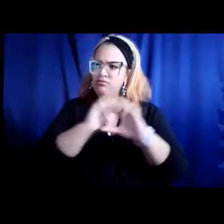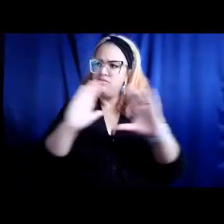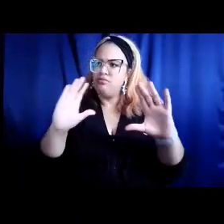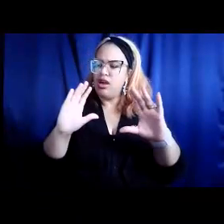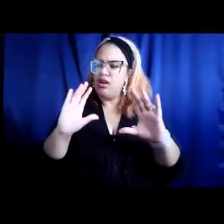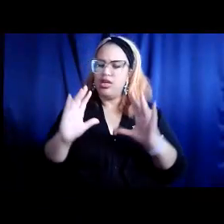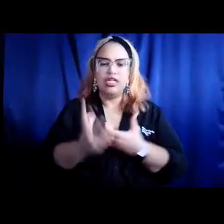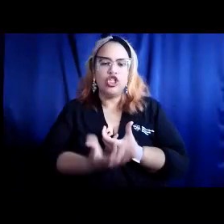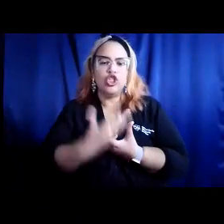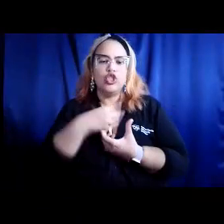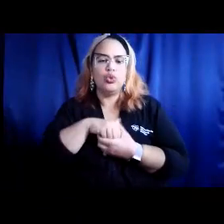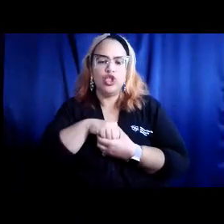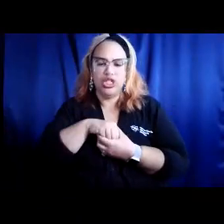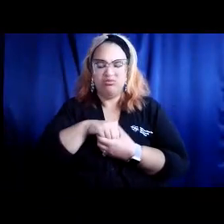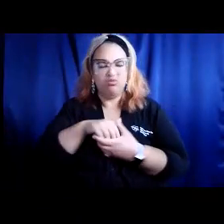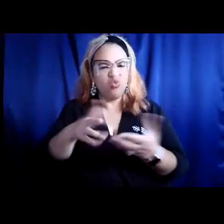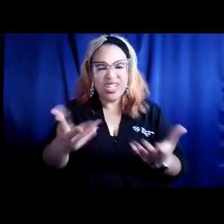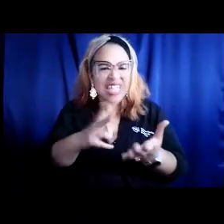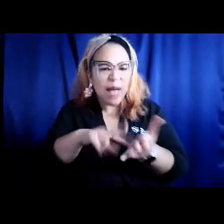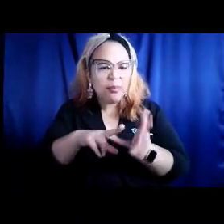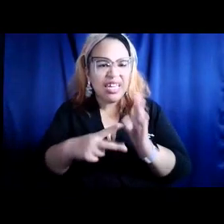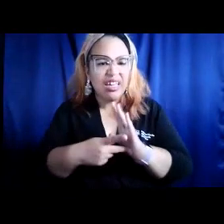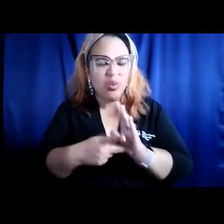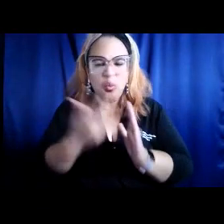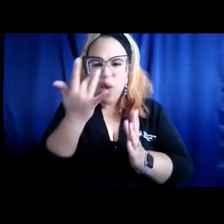drop any ideas you have in the chat.